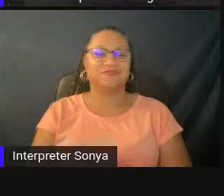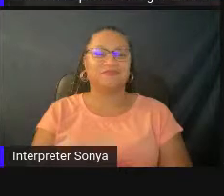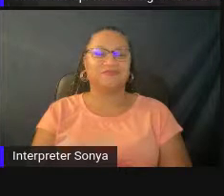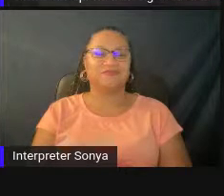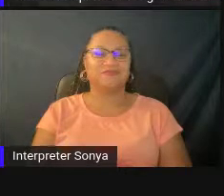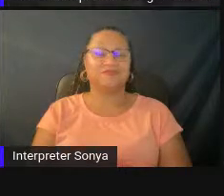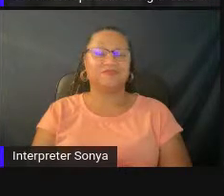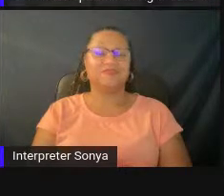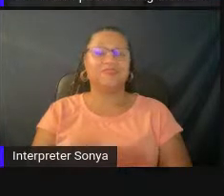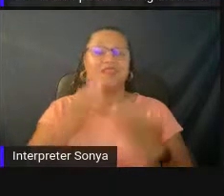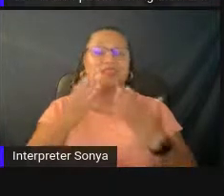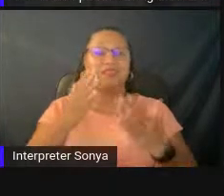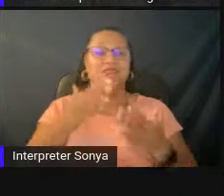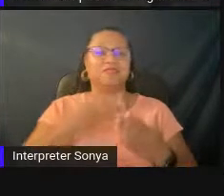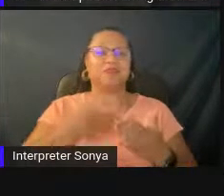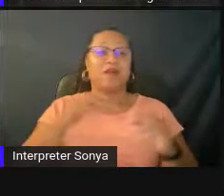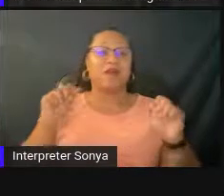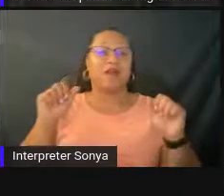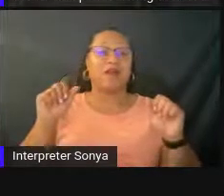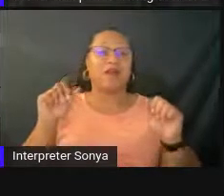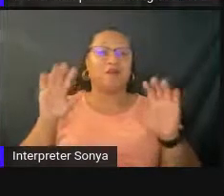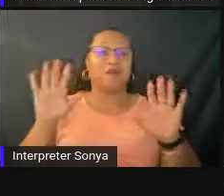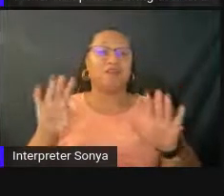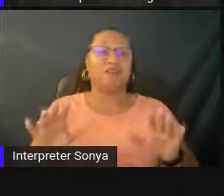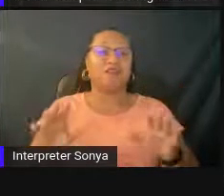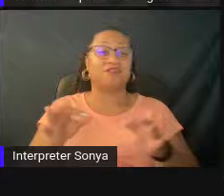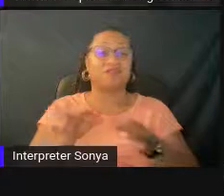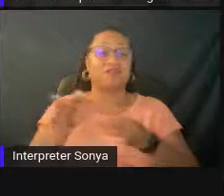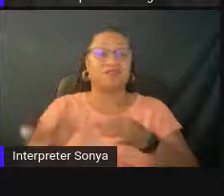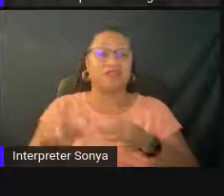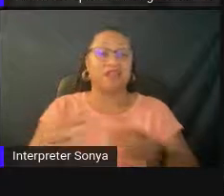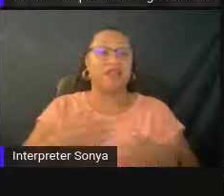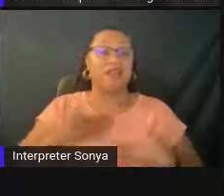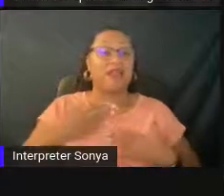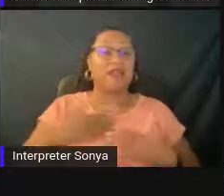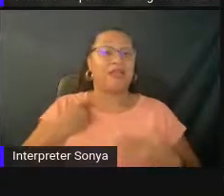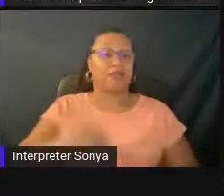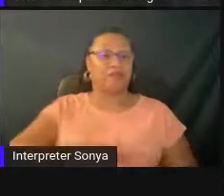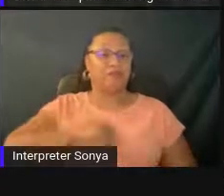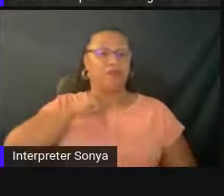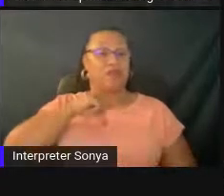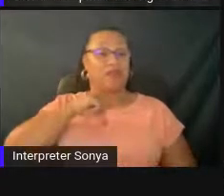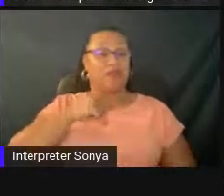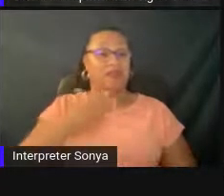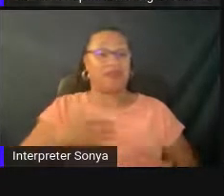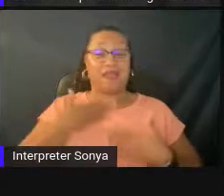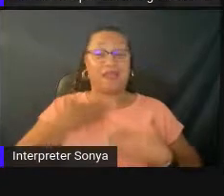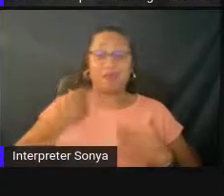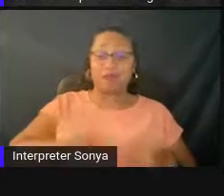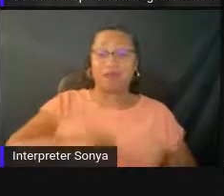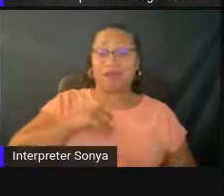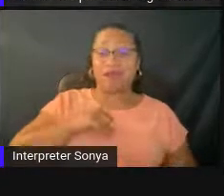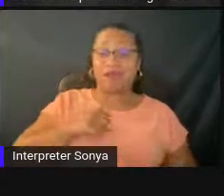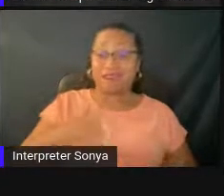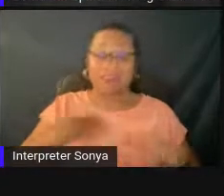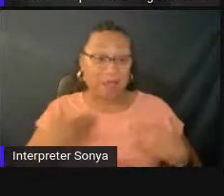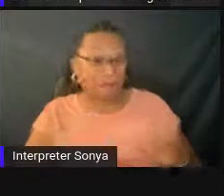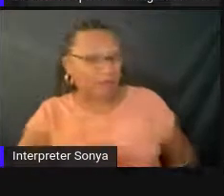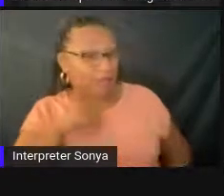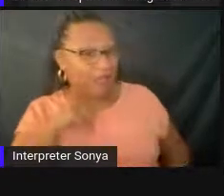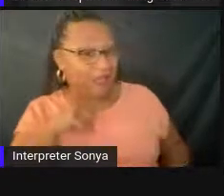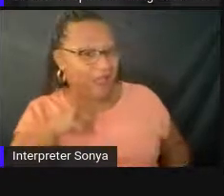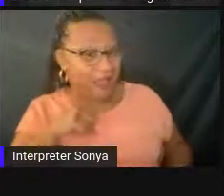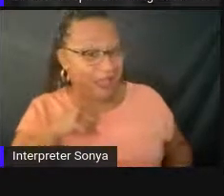Thanks to my wonderful delay today. Happy Pride, happy Pride, happy Pride, happy